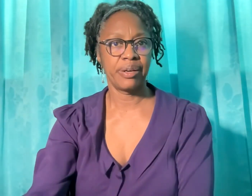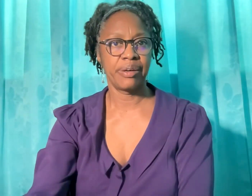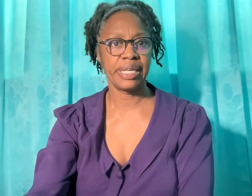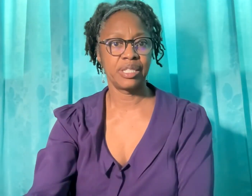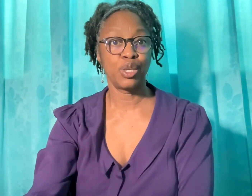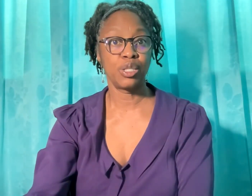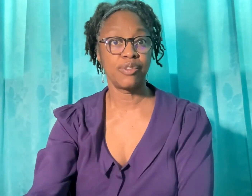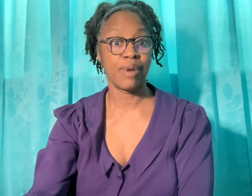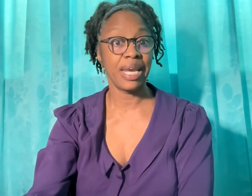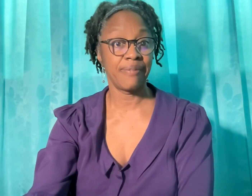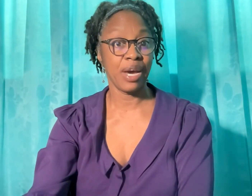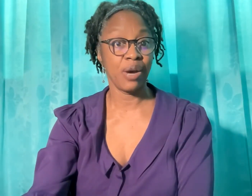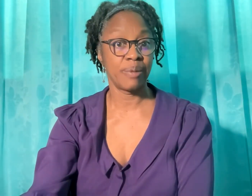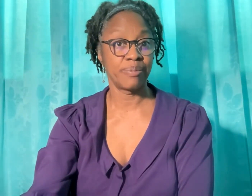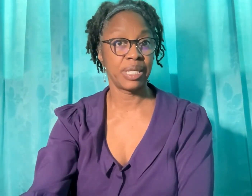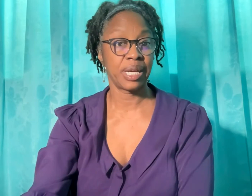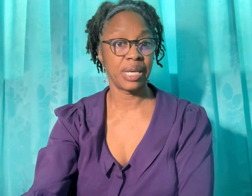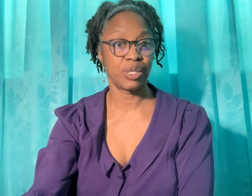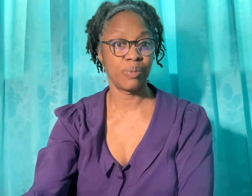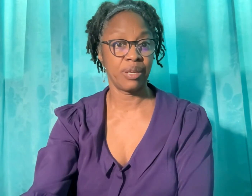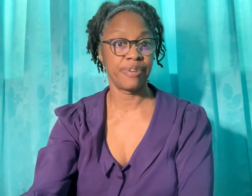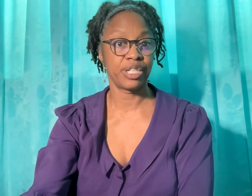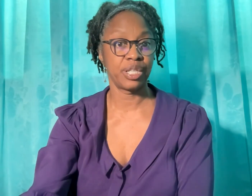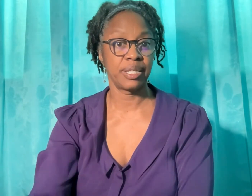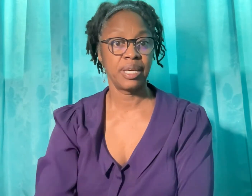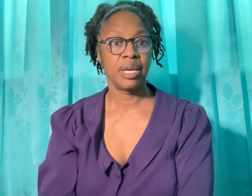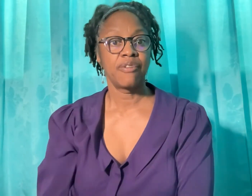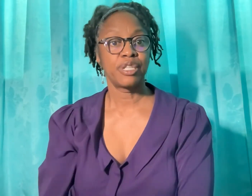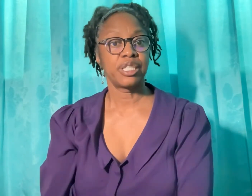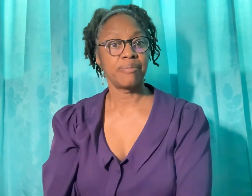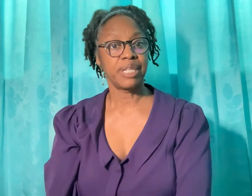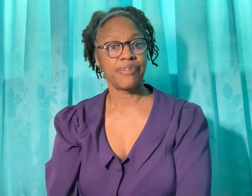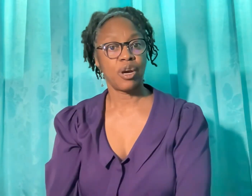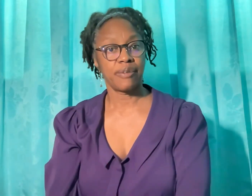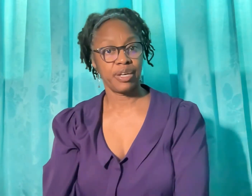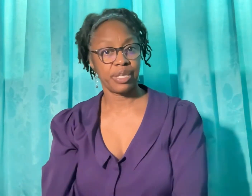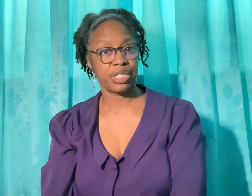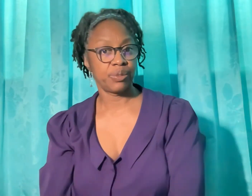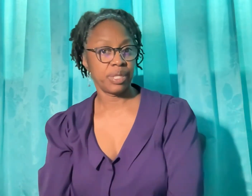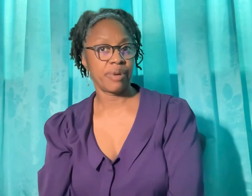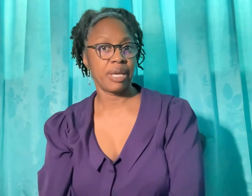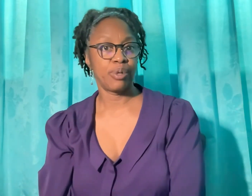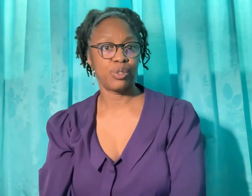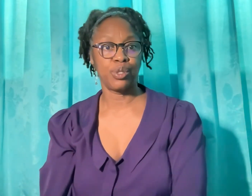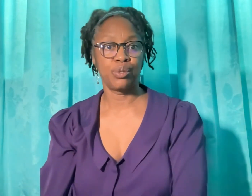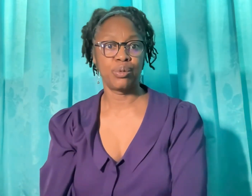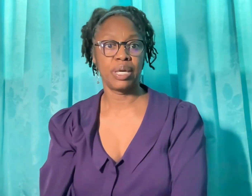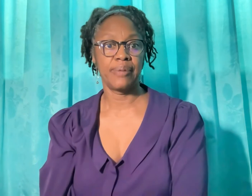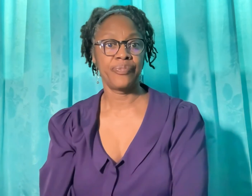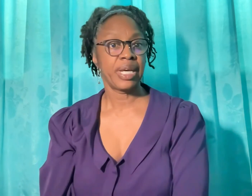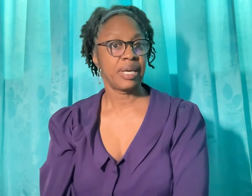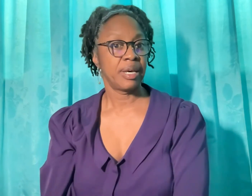However, there is a huge variety of outcomes and connection with their function. For some deaf and hard of hearing children, they were able